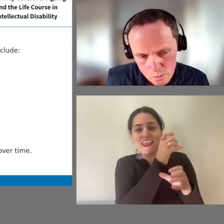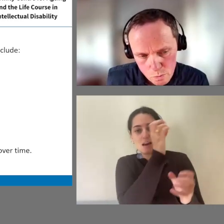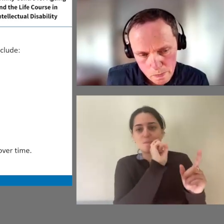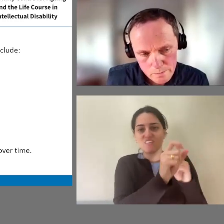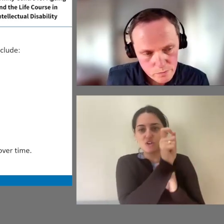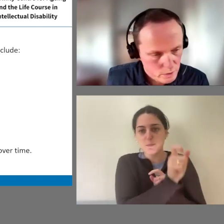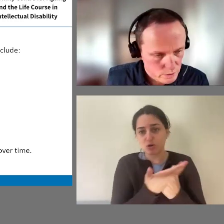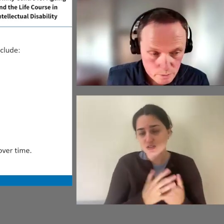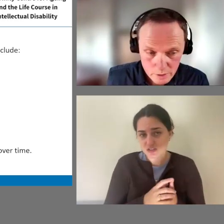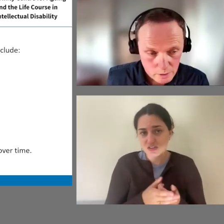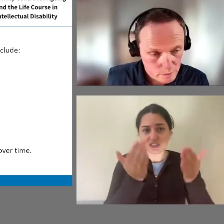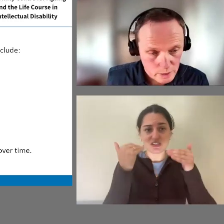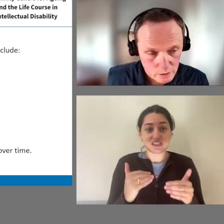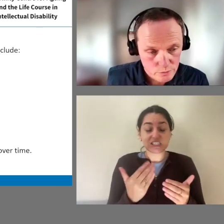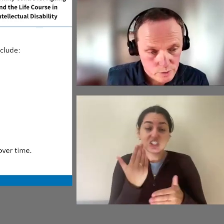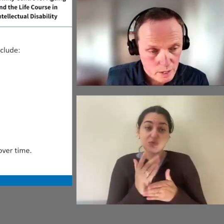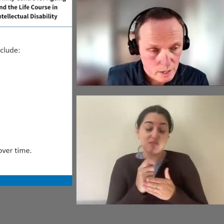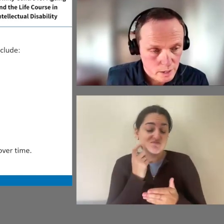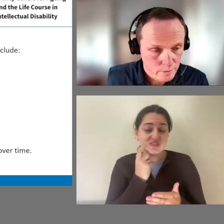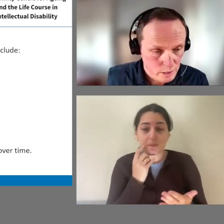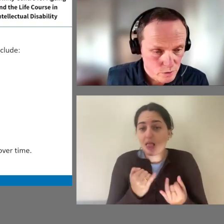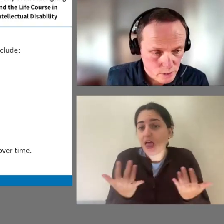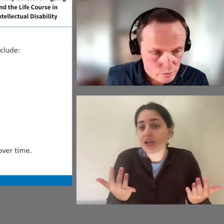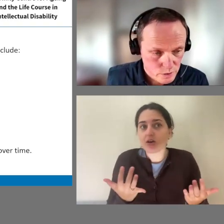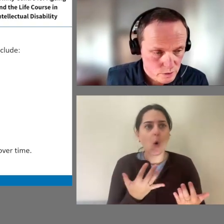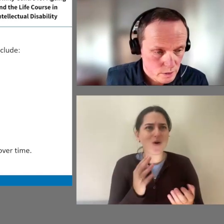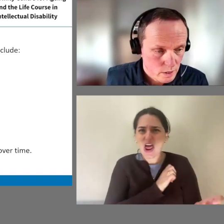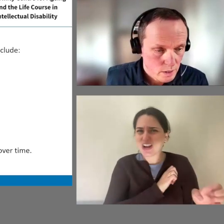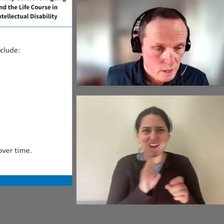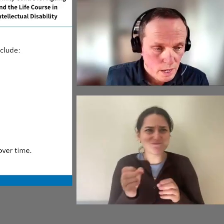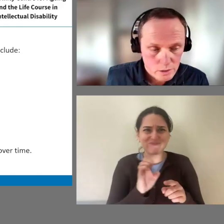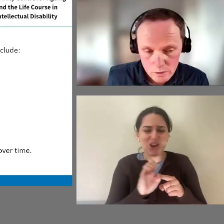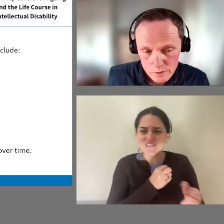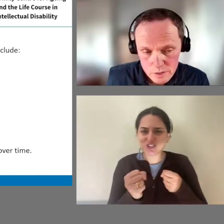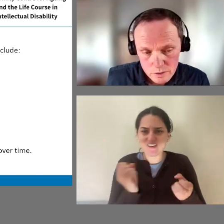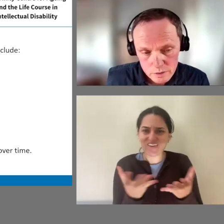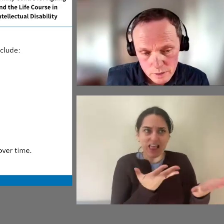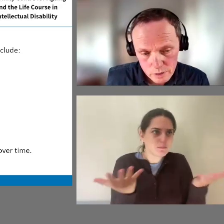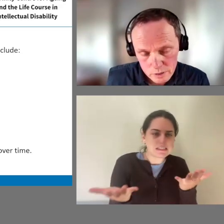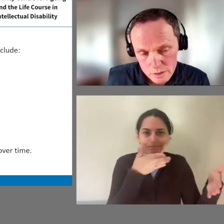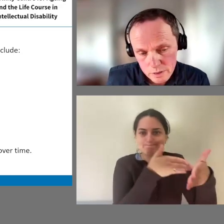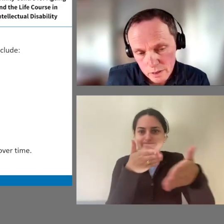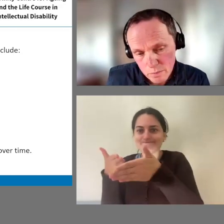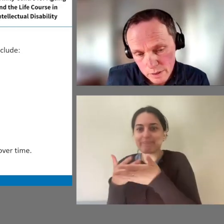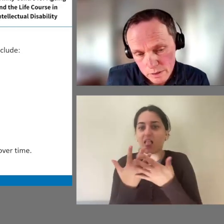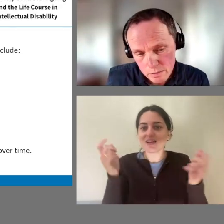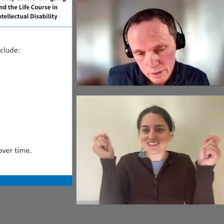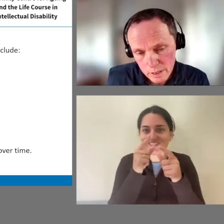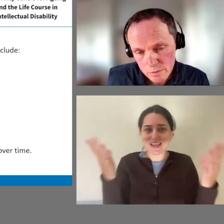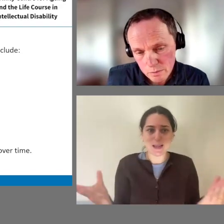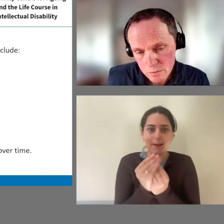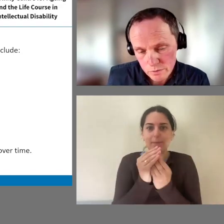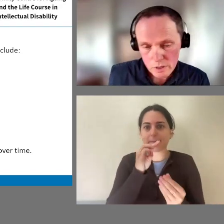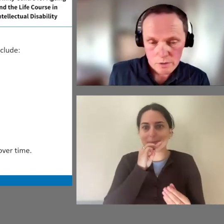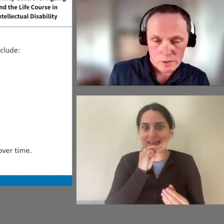professionals, simply not being enough available services. And all of these difficulties can combine to make